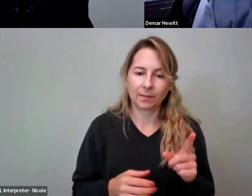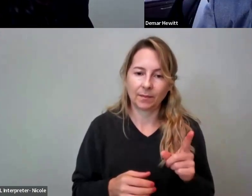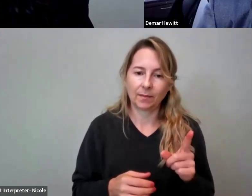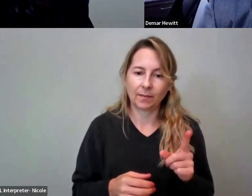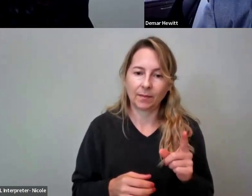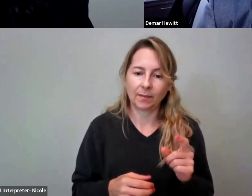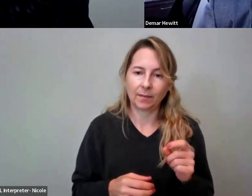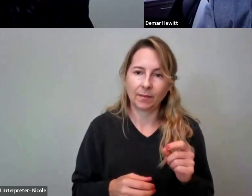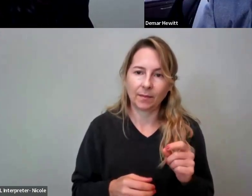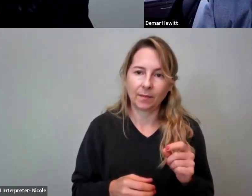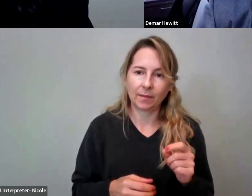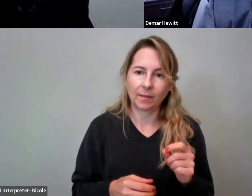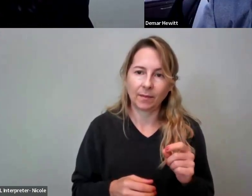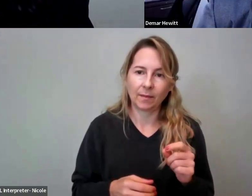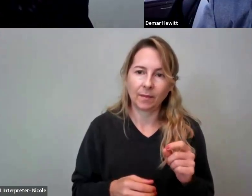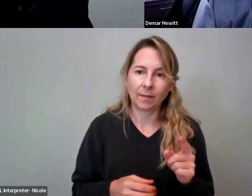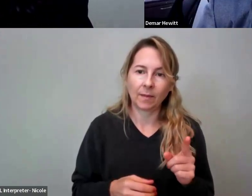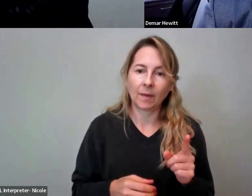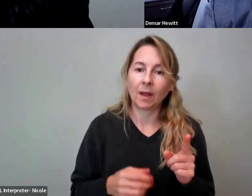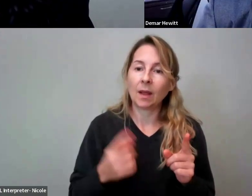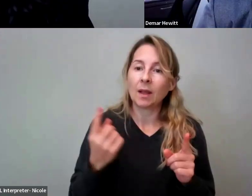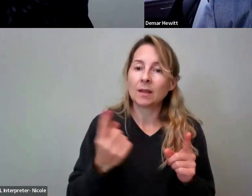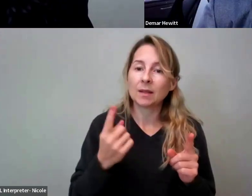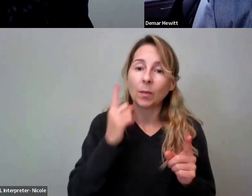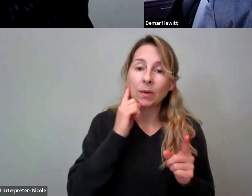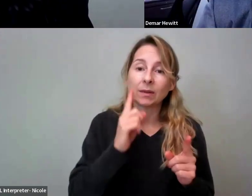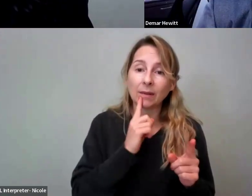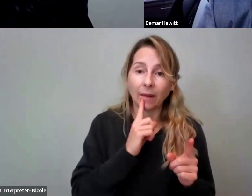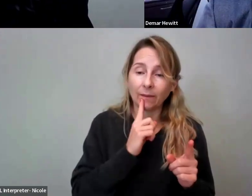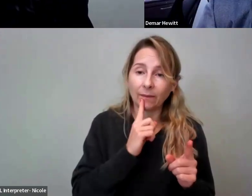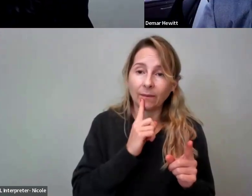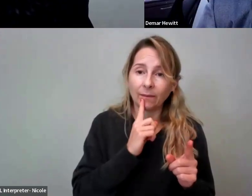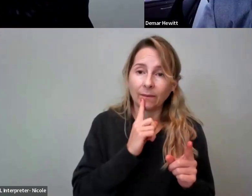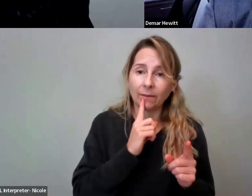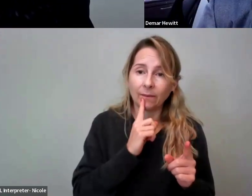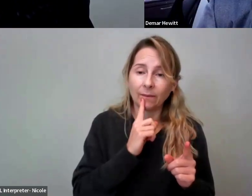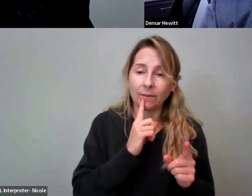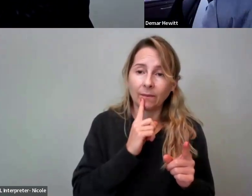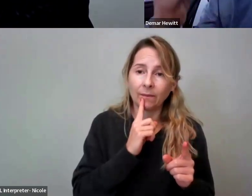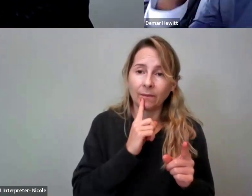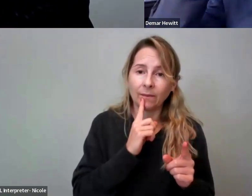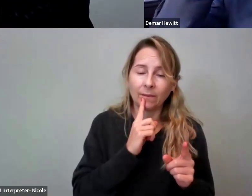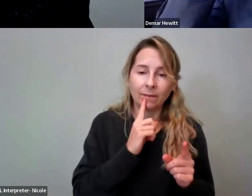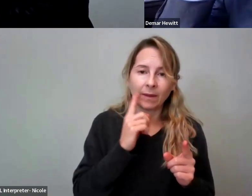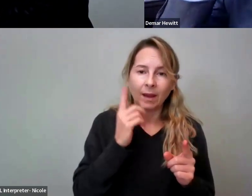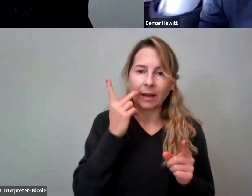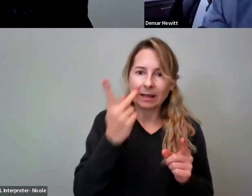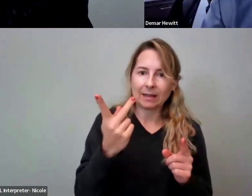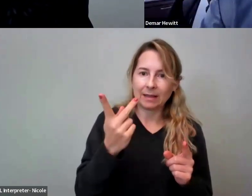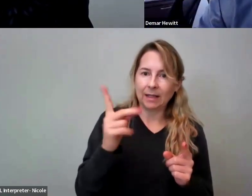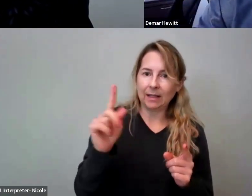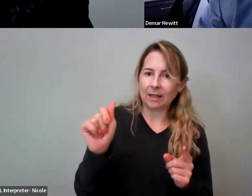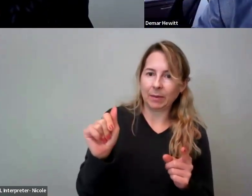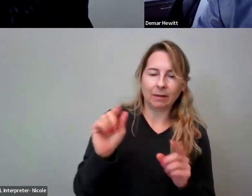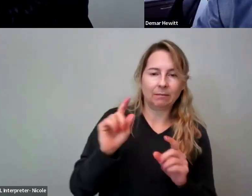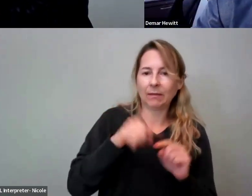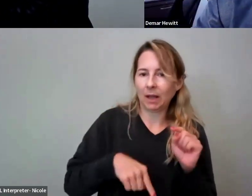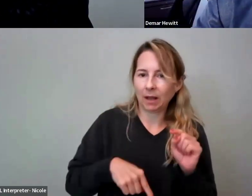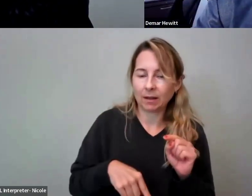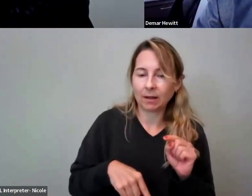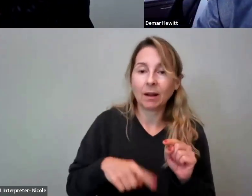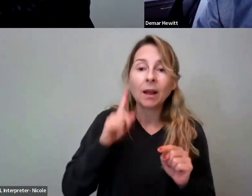to someone being deaf, and this being an invisible disability. A deaf person may